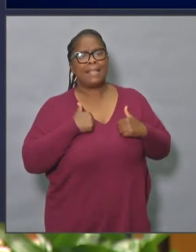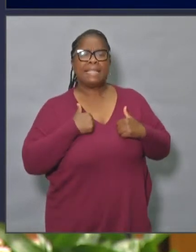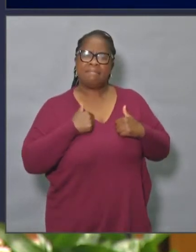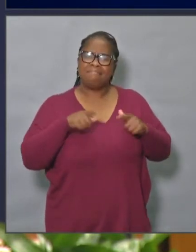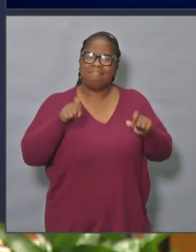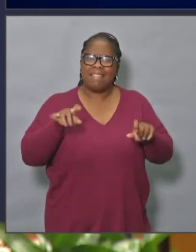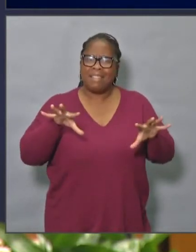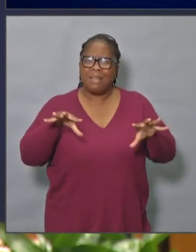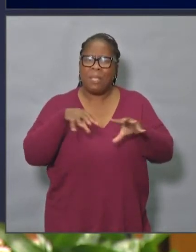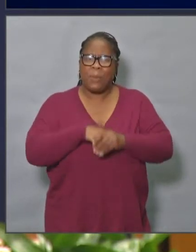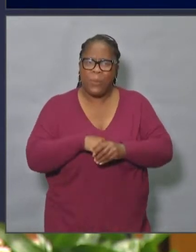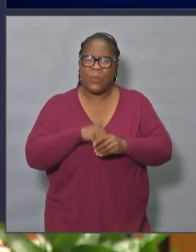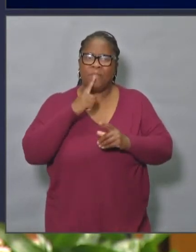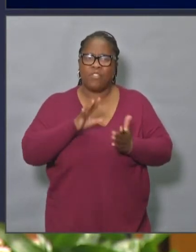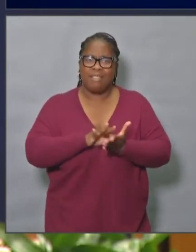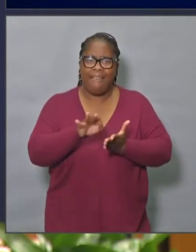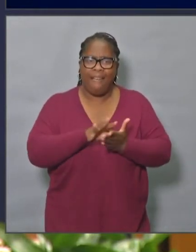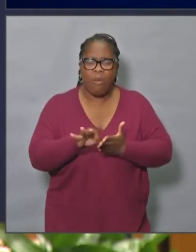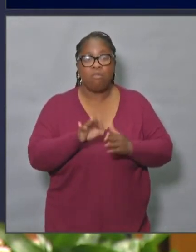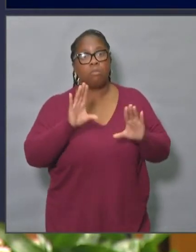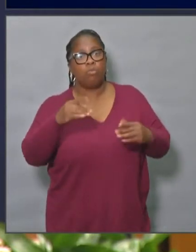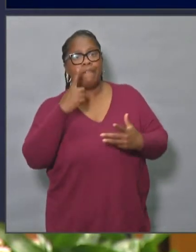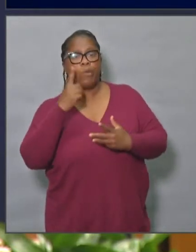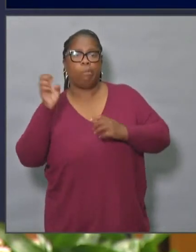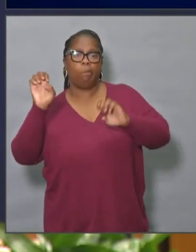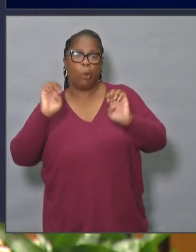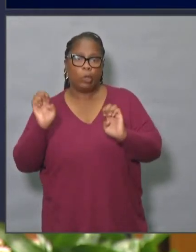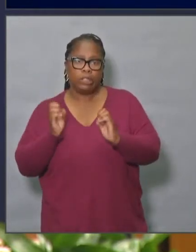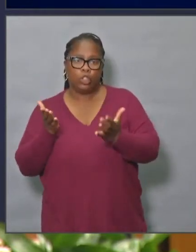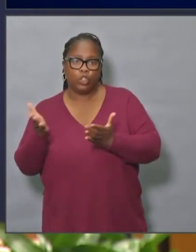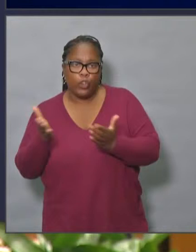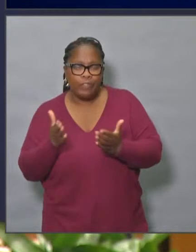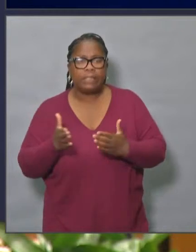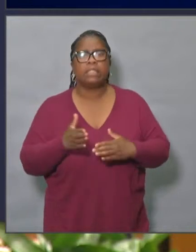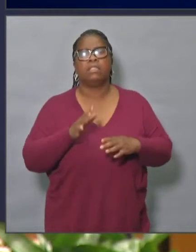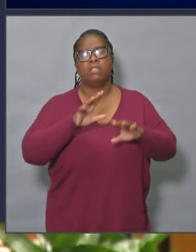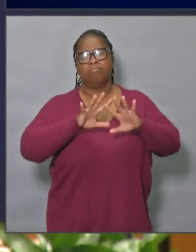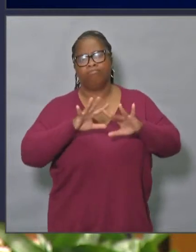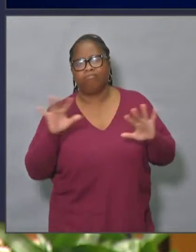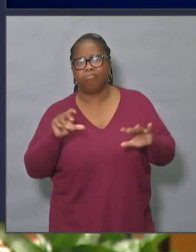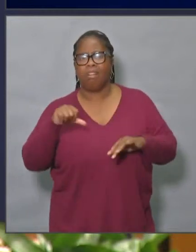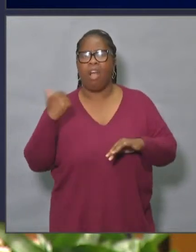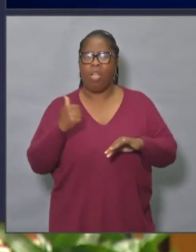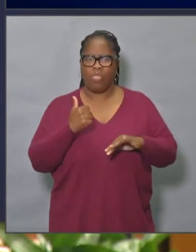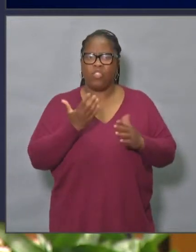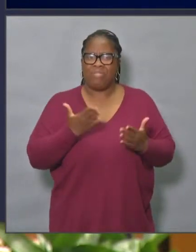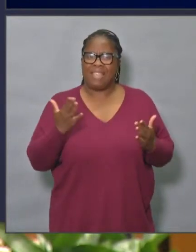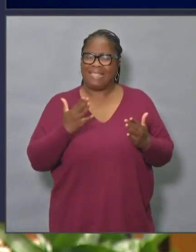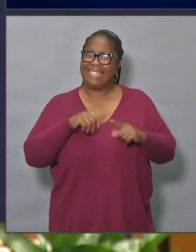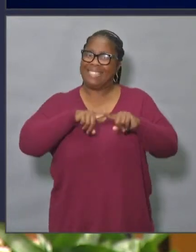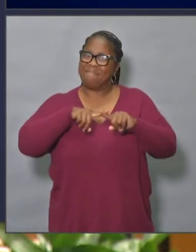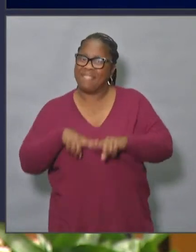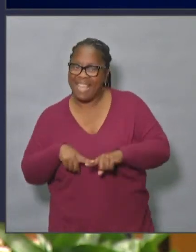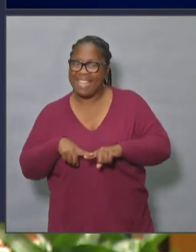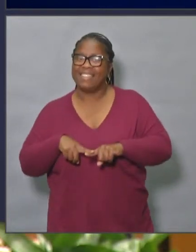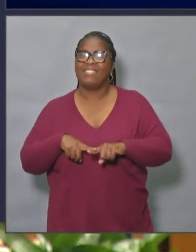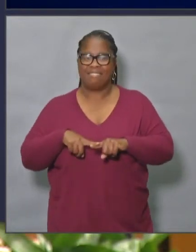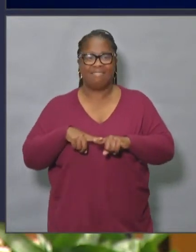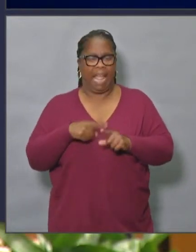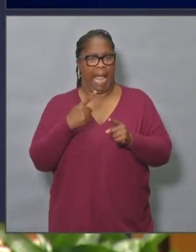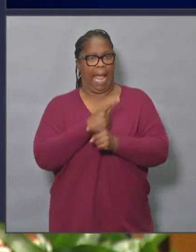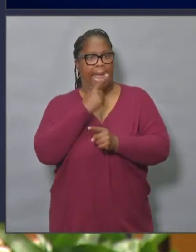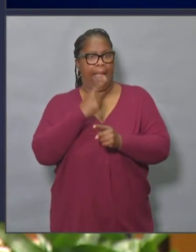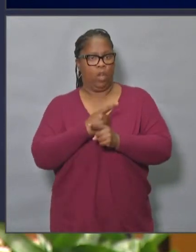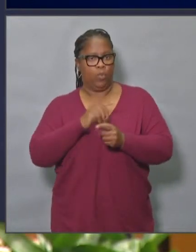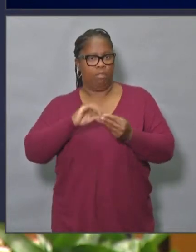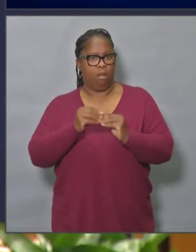emergency response programs, and other critical services are dependent on the census count. That's why I urge you to complete the census